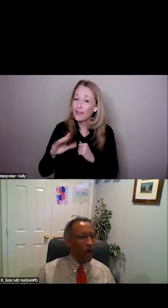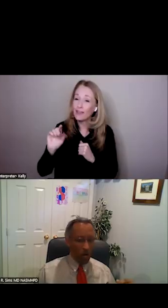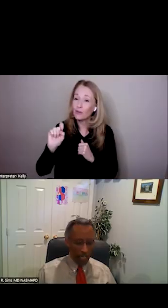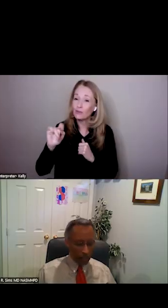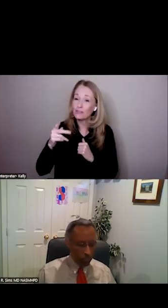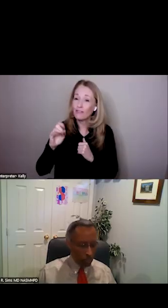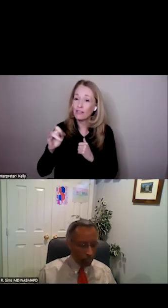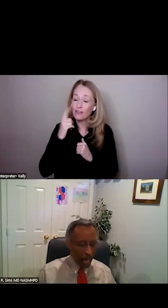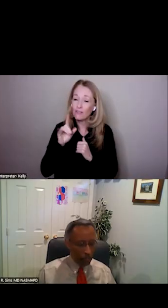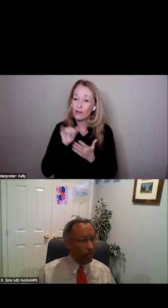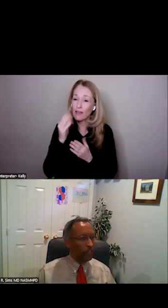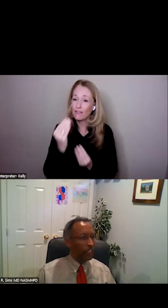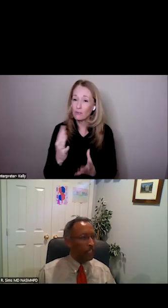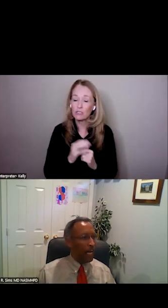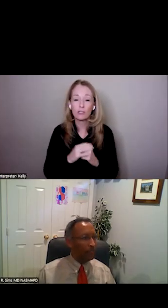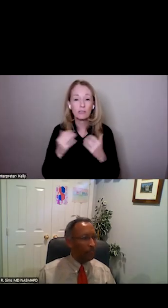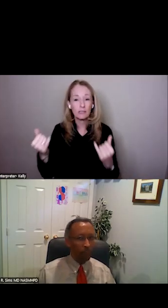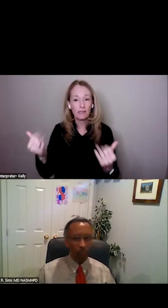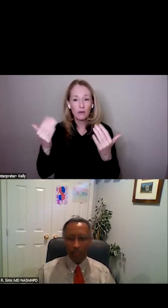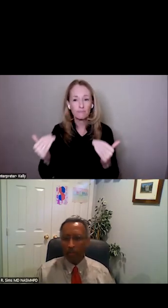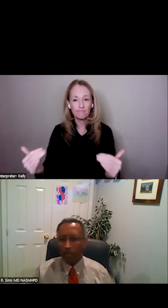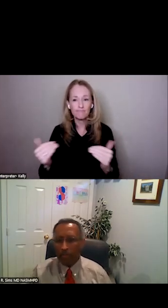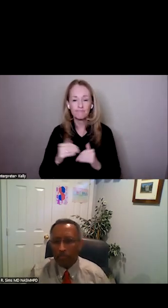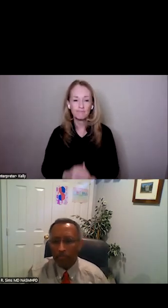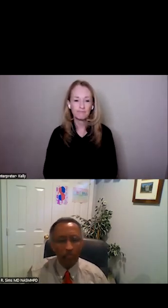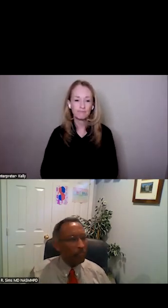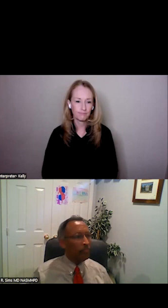And let's move now to our next slide.